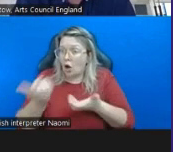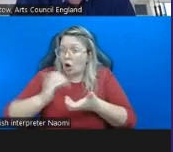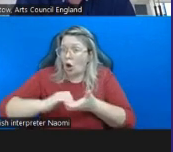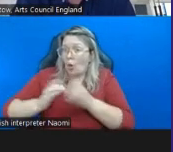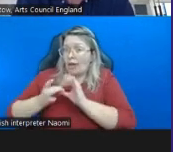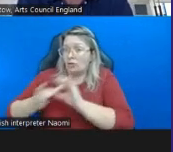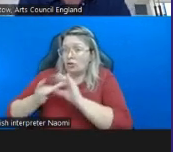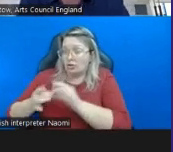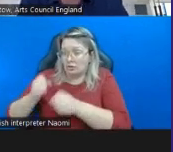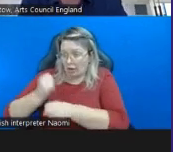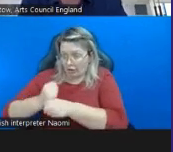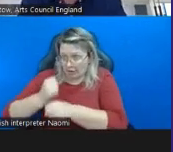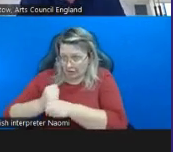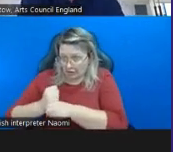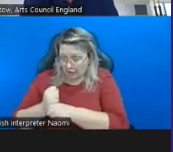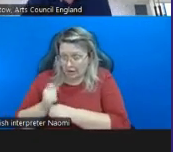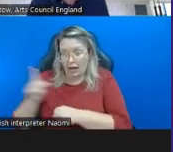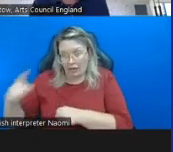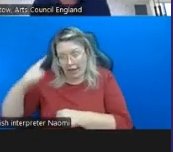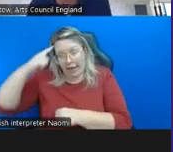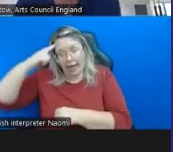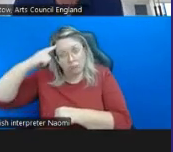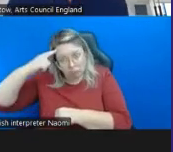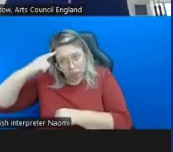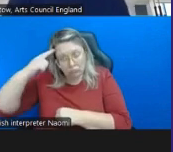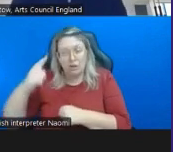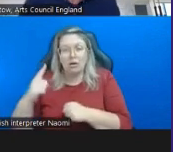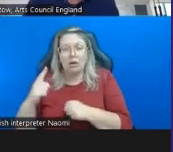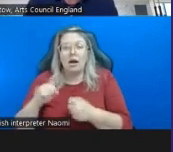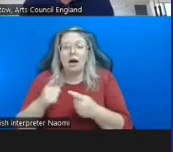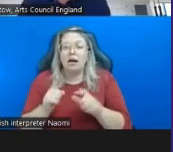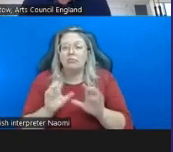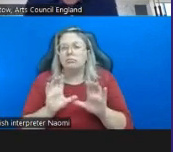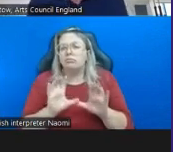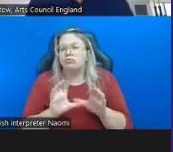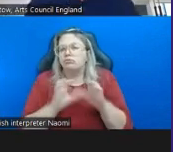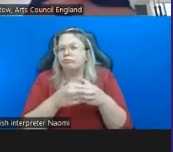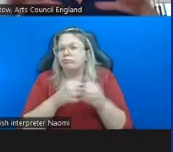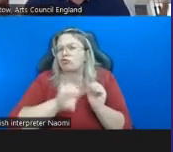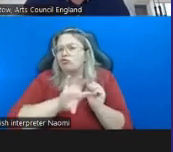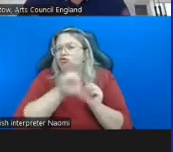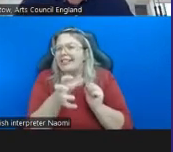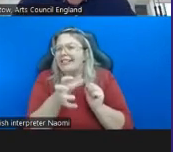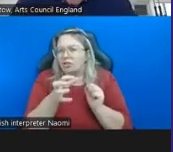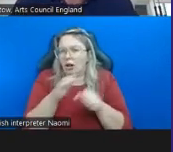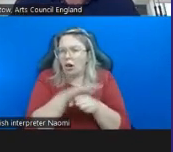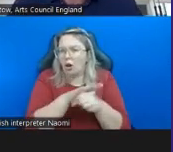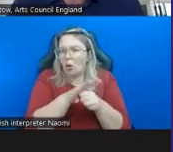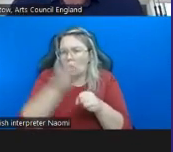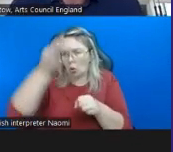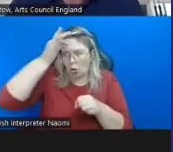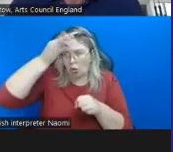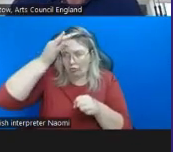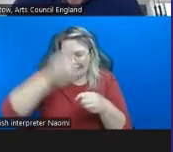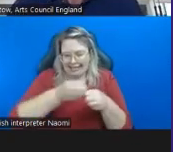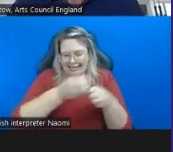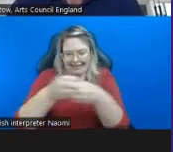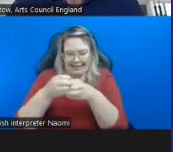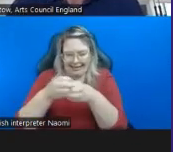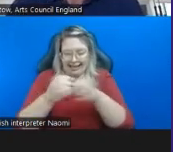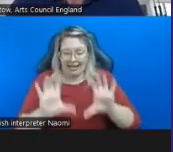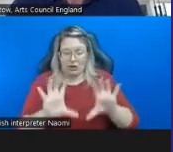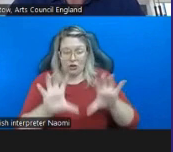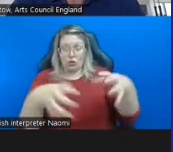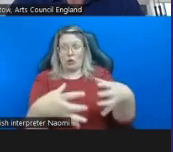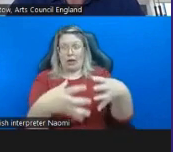combined authority, where groups of local authorities would come together to kind of create a super authority over the top of those local authorities. And government